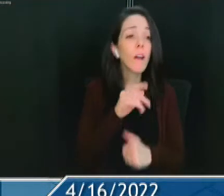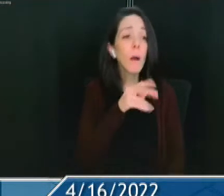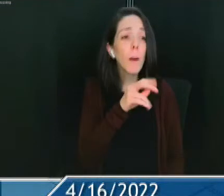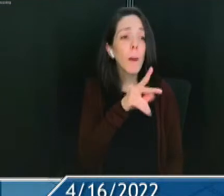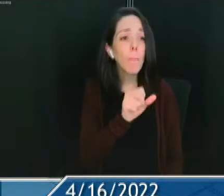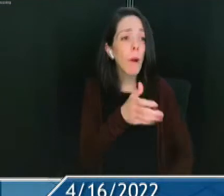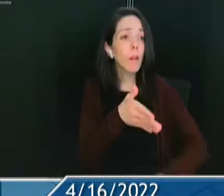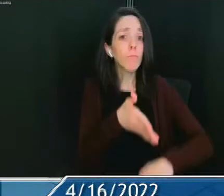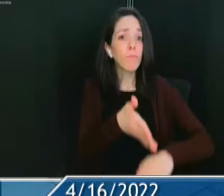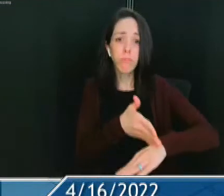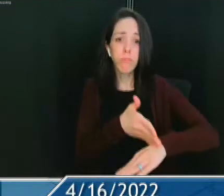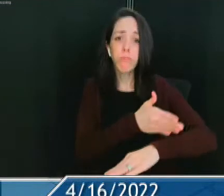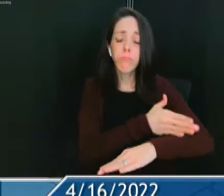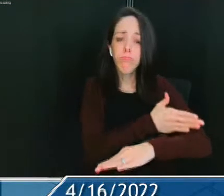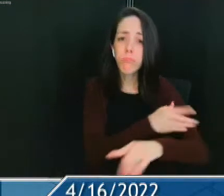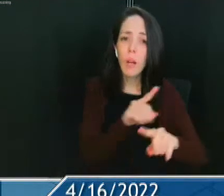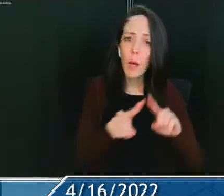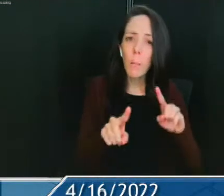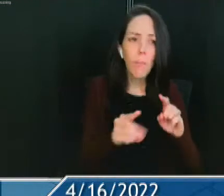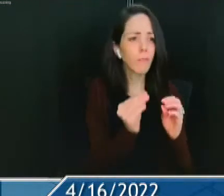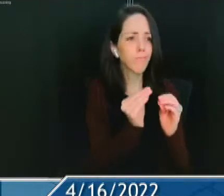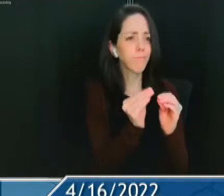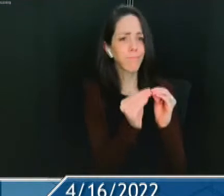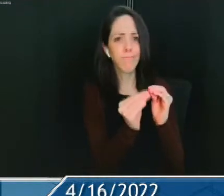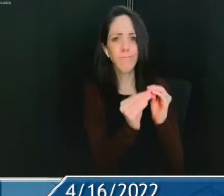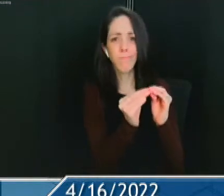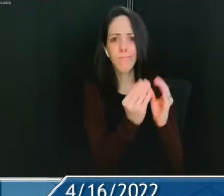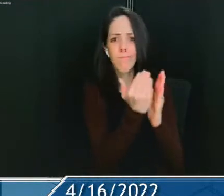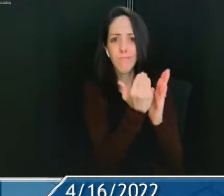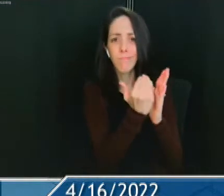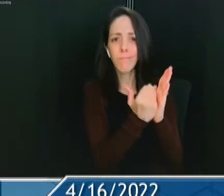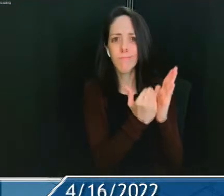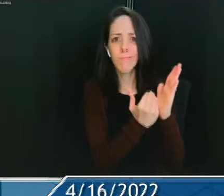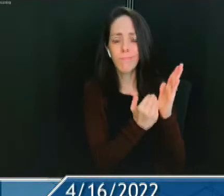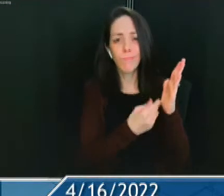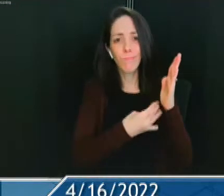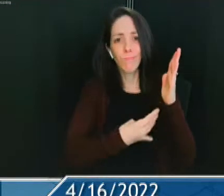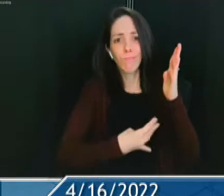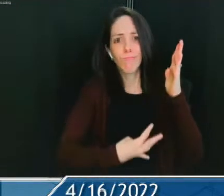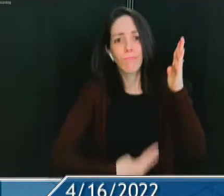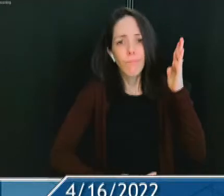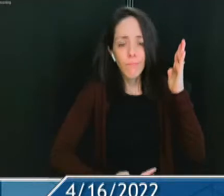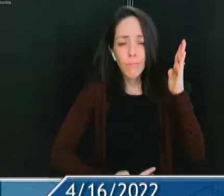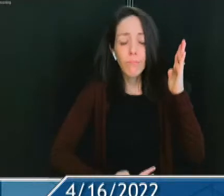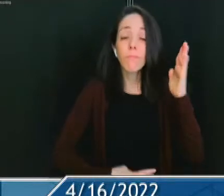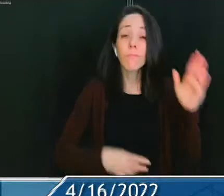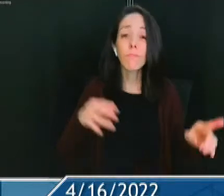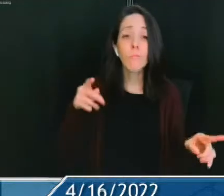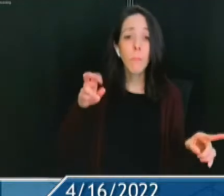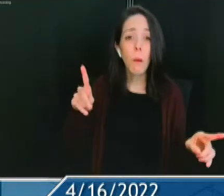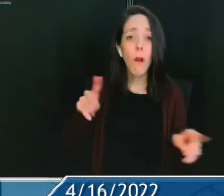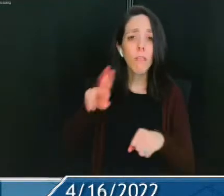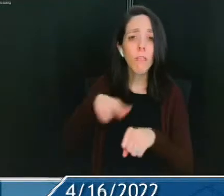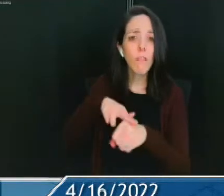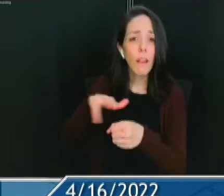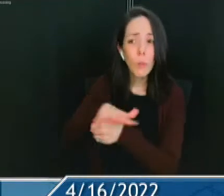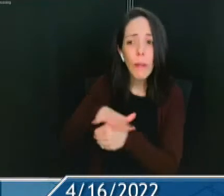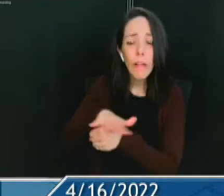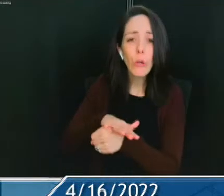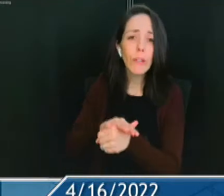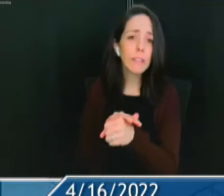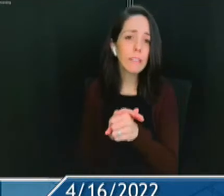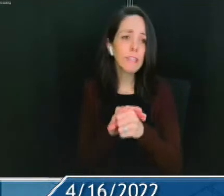budget expenditures earmarked for maintenance of parks, natural areas, and facilities has